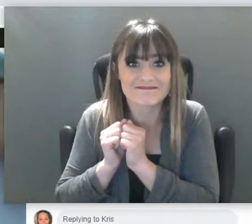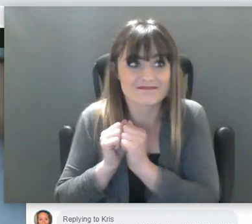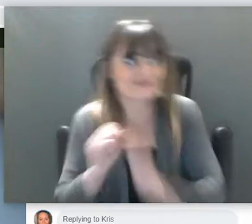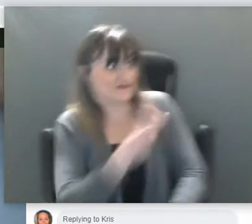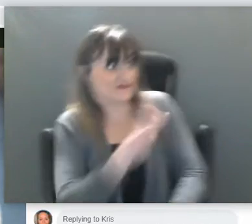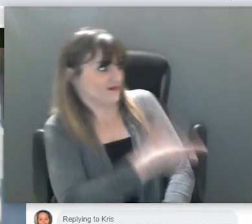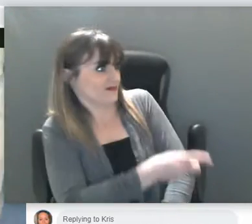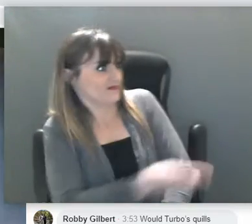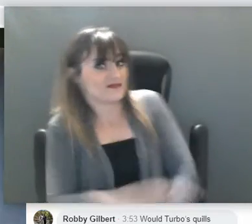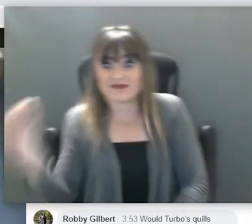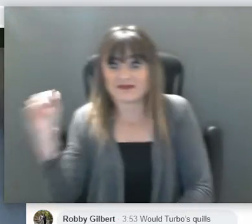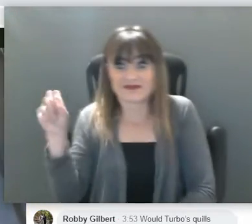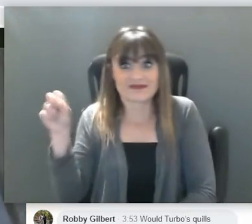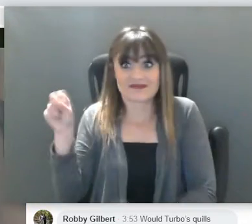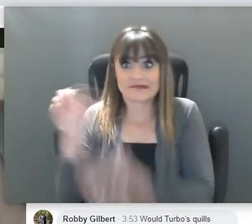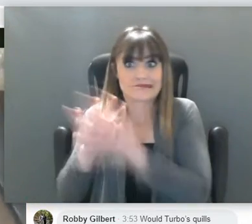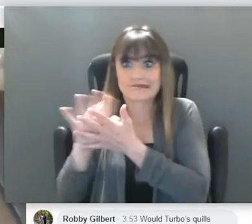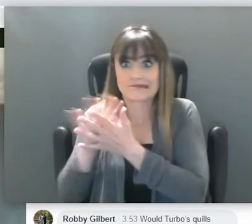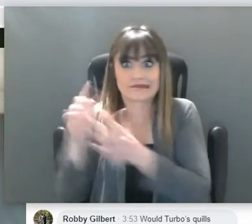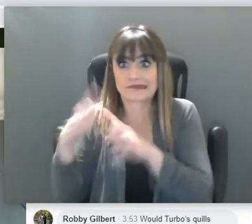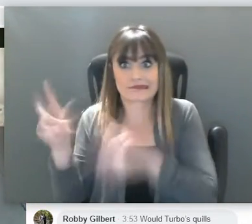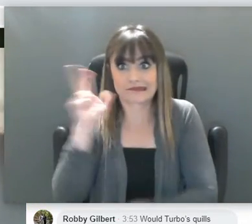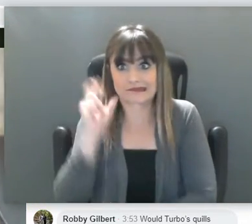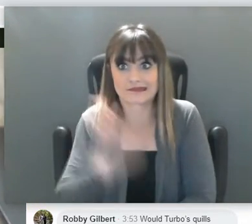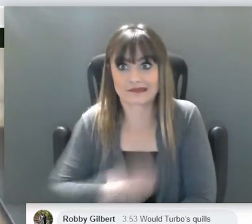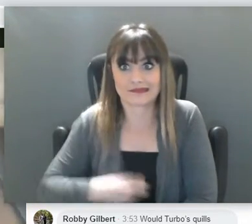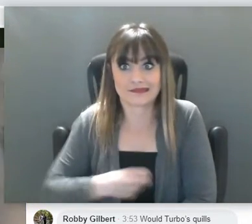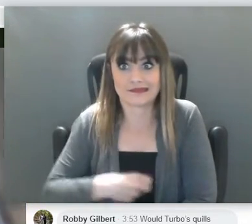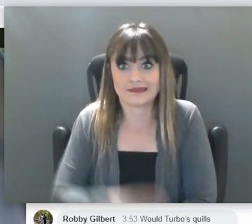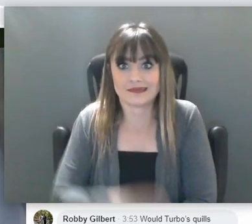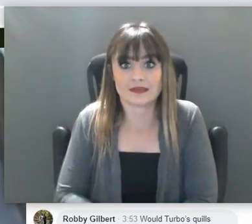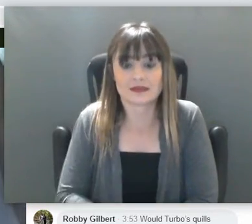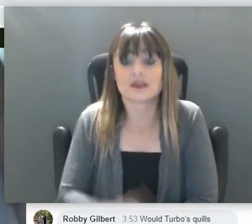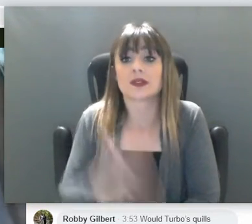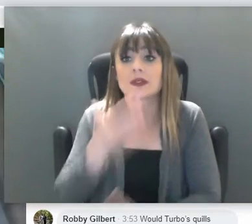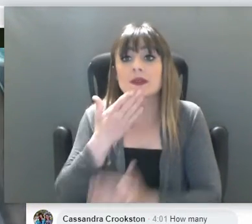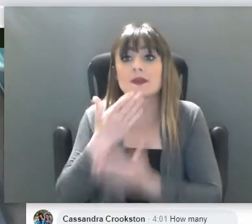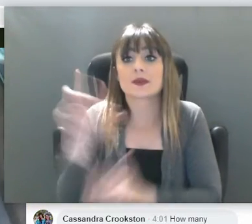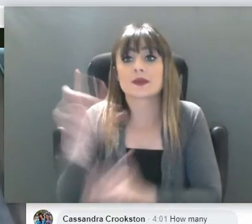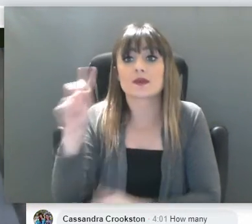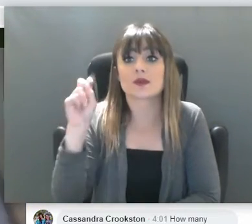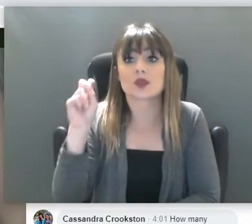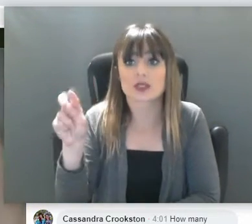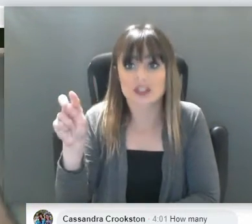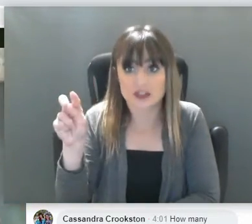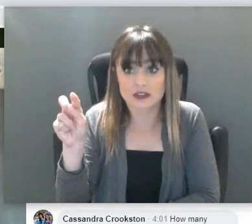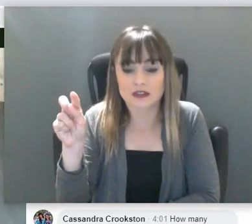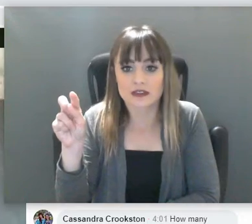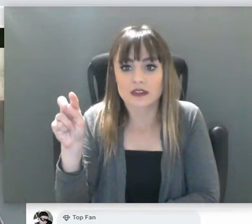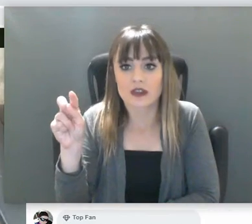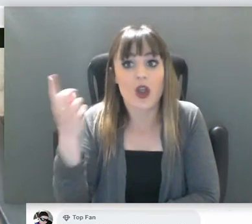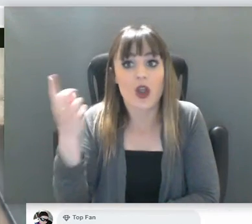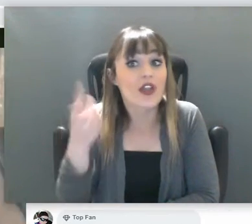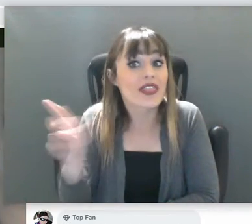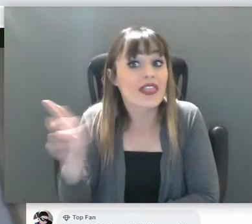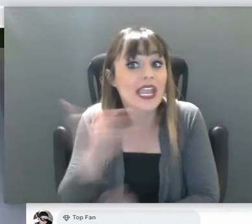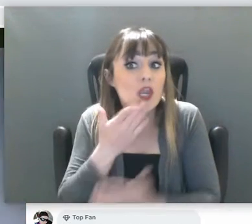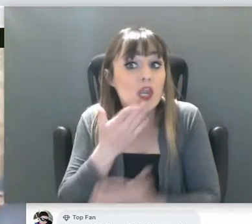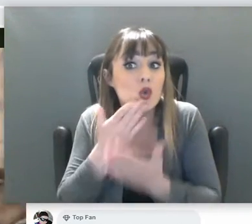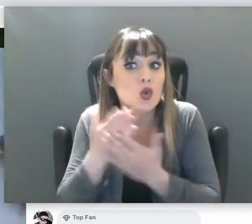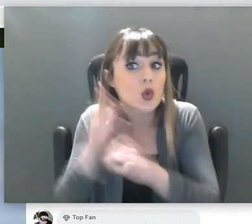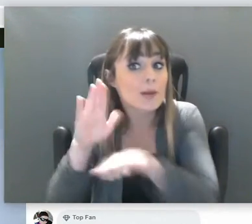Yes. Yes. Oh gosh, really? Okay. Now here's a good question that we get often is, are they good pets?